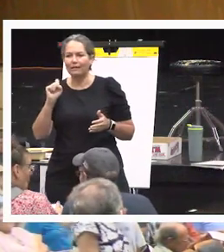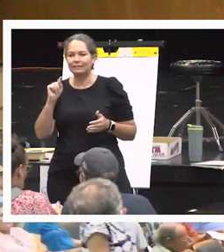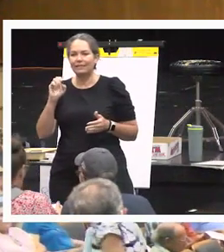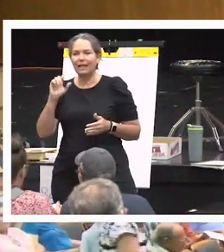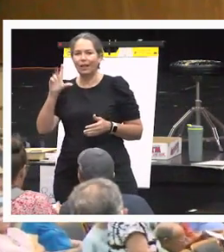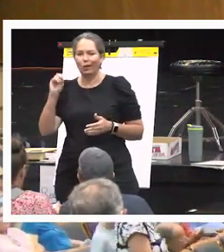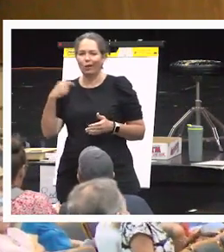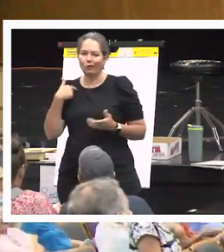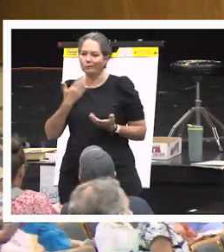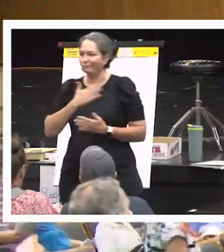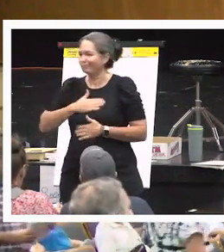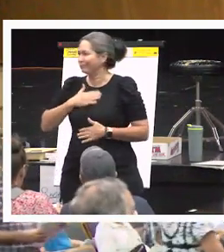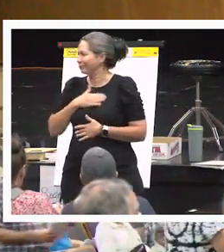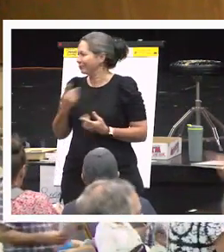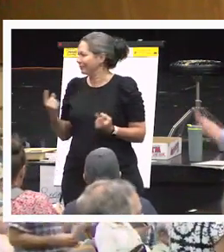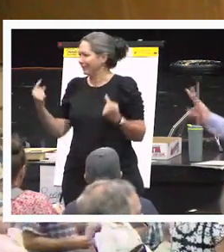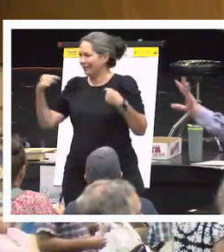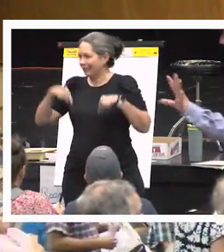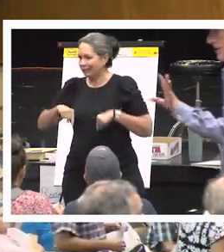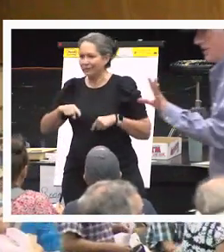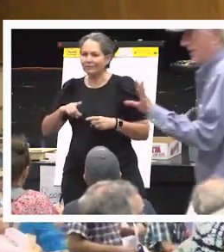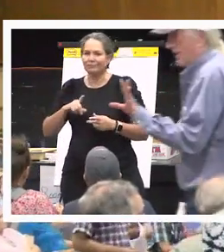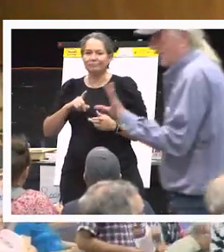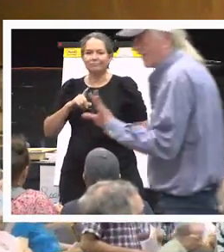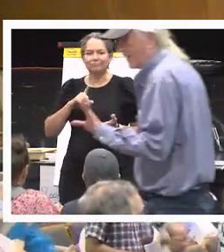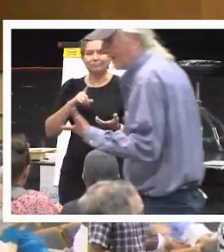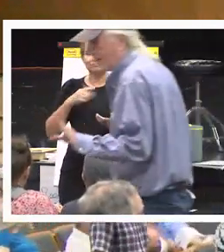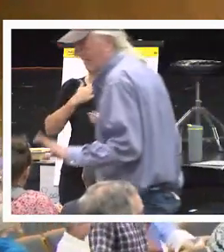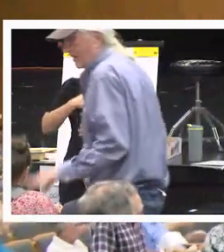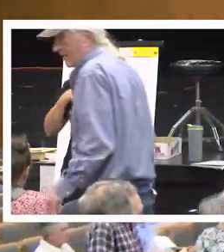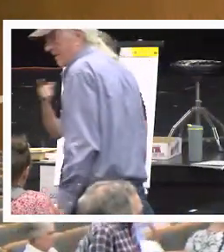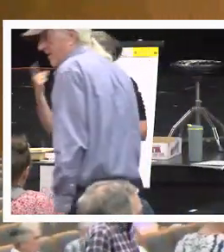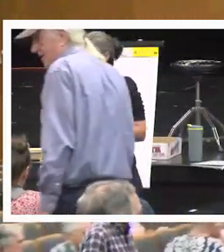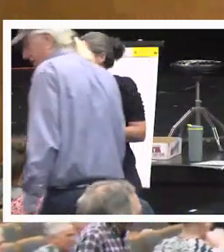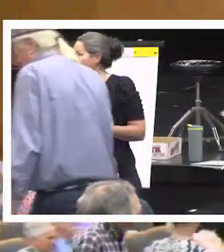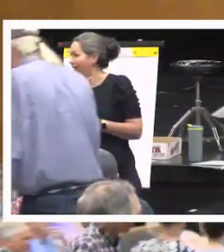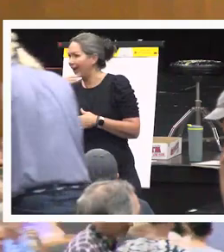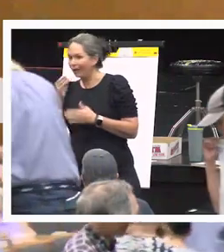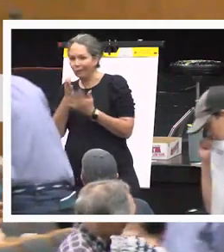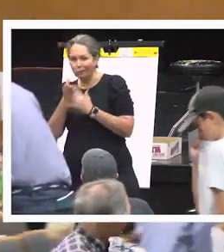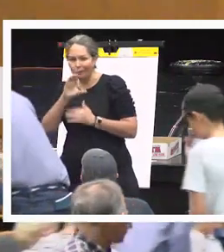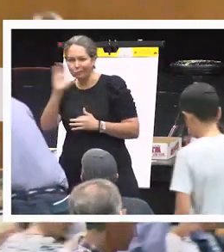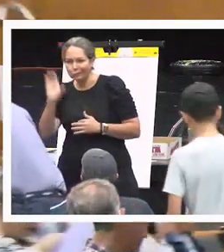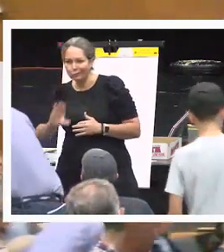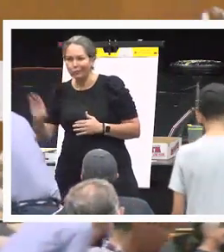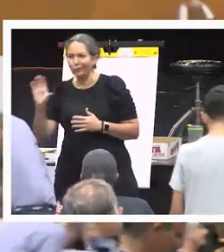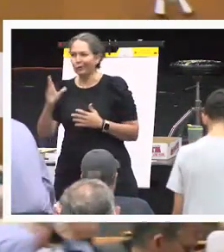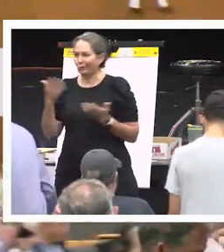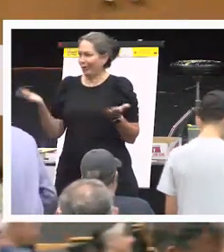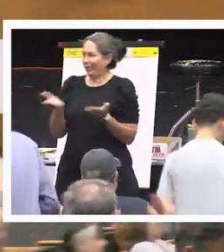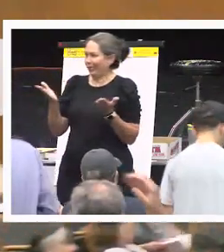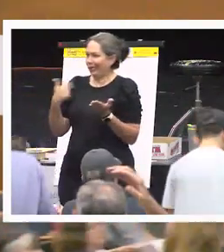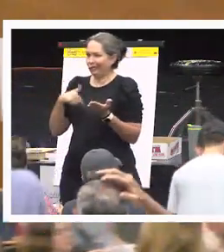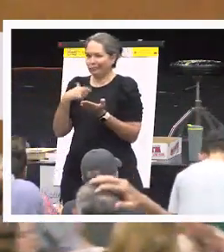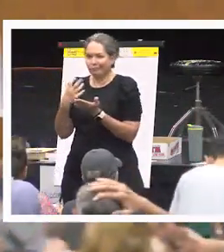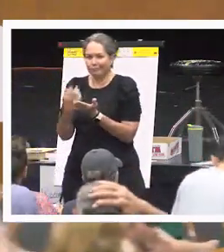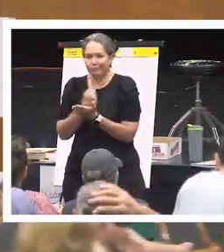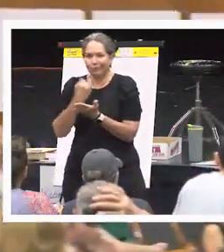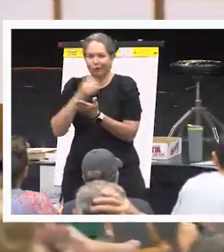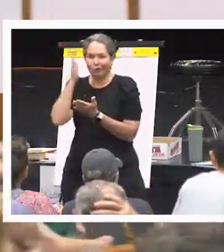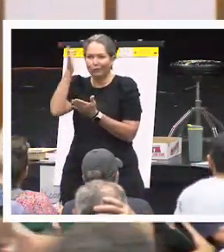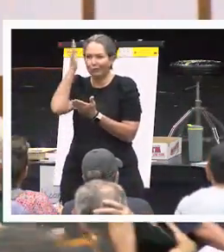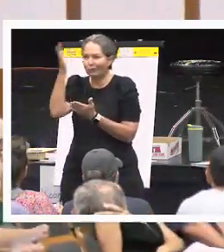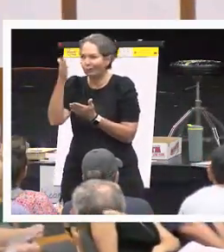here. Deeply appreciate all of you being here on the line for this community, on the line for democracy, on the line for the future